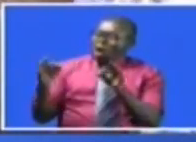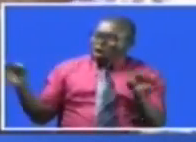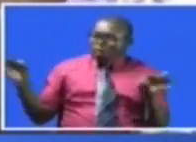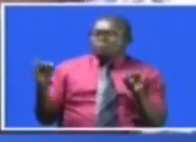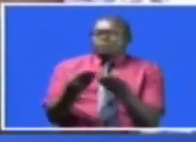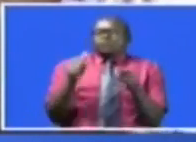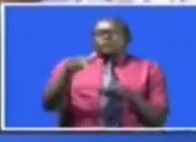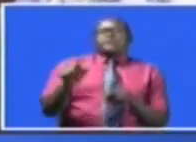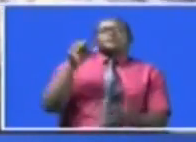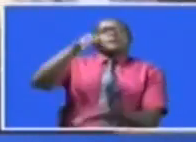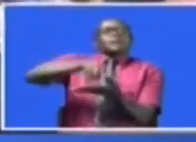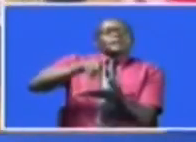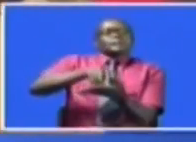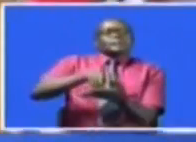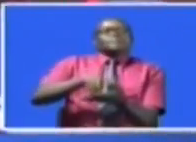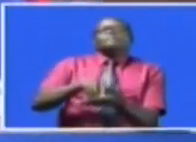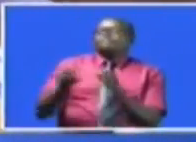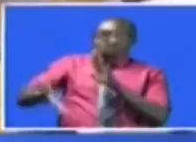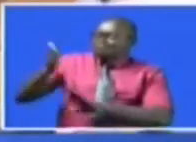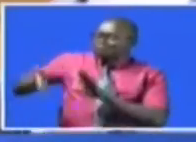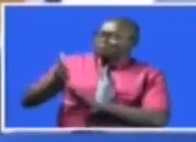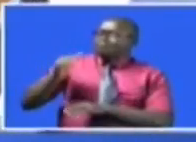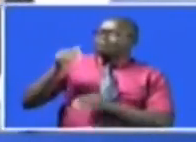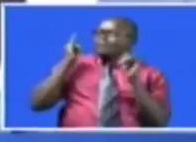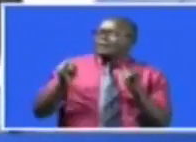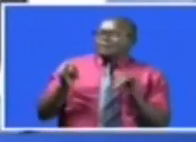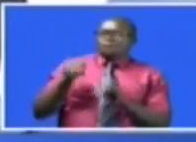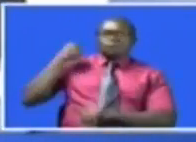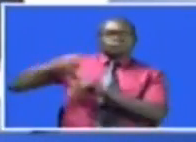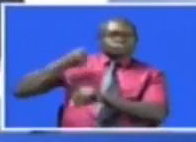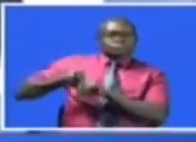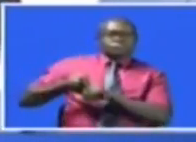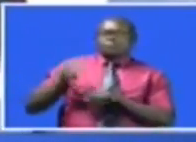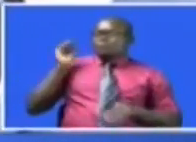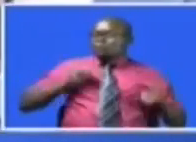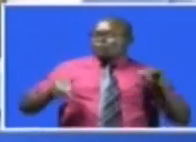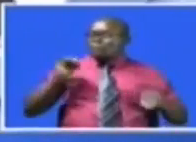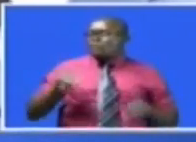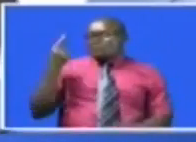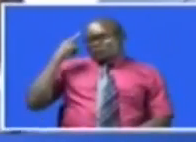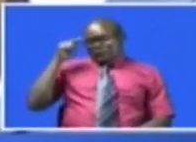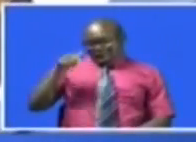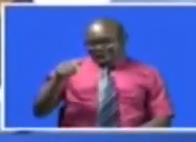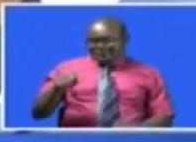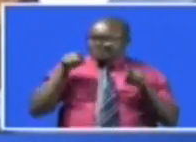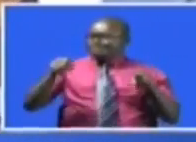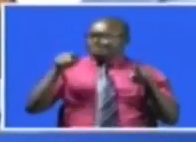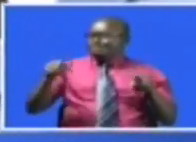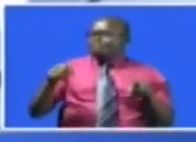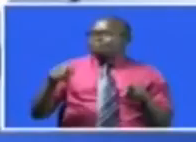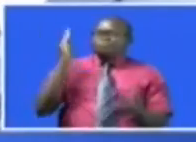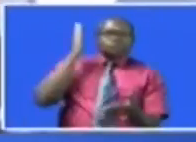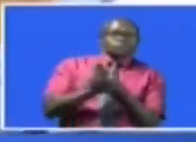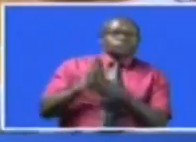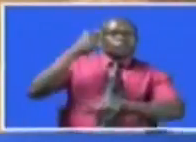to dispose some of these matters, and given the urgency that has come with a renewed vigor in the fight against corruption, don't you think such an accusation is